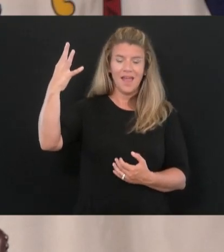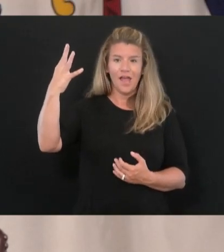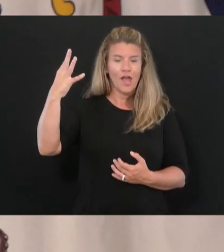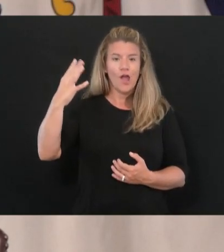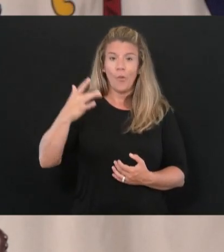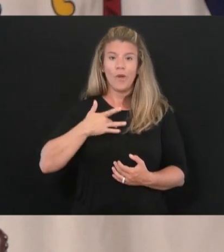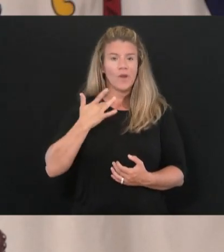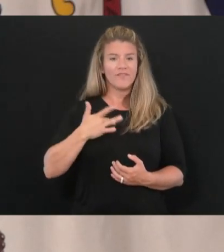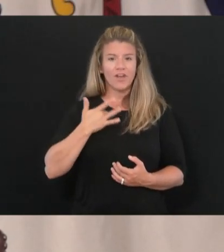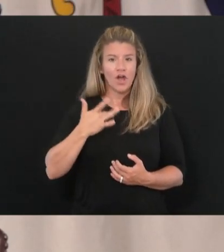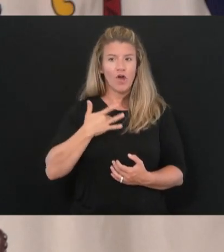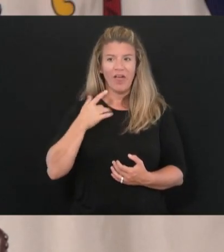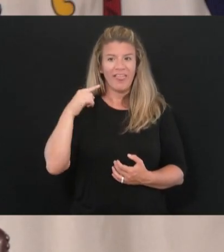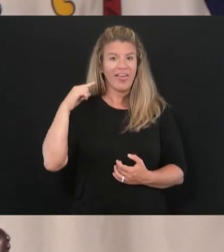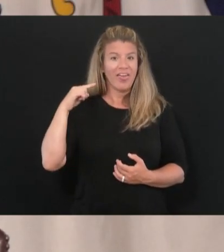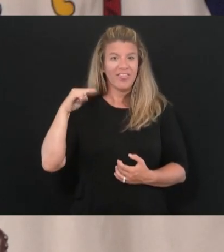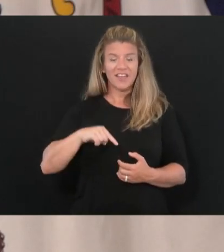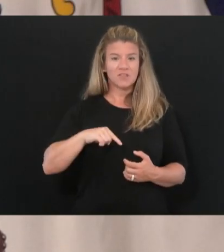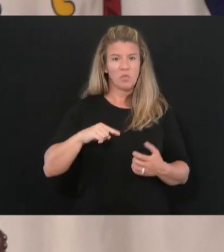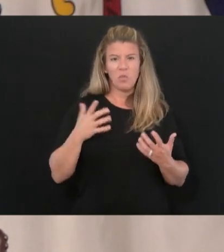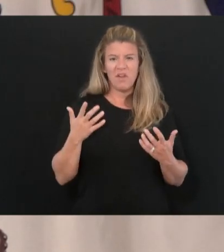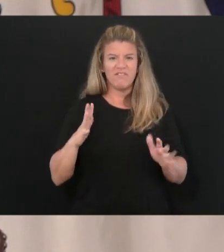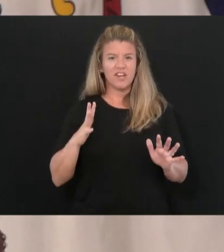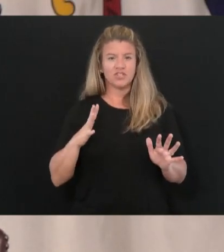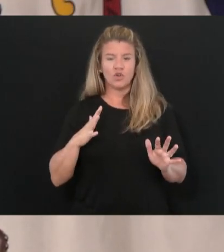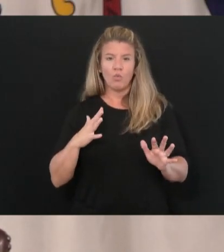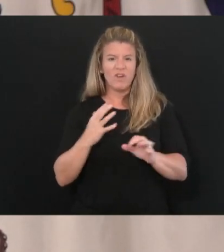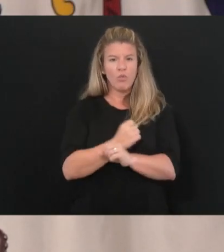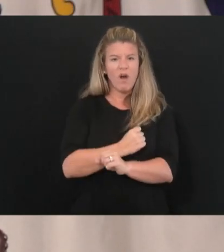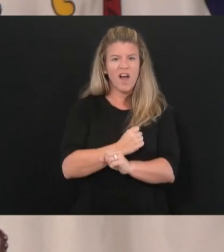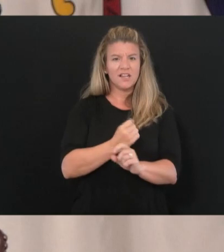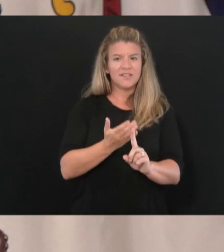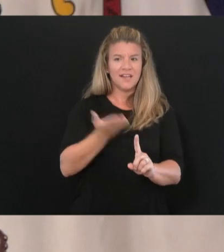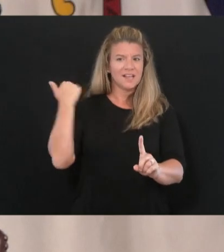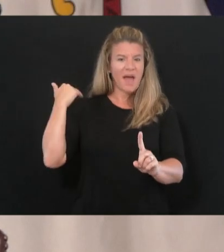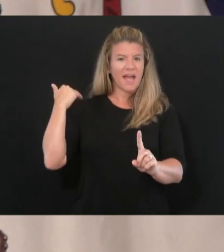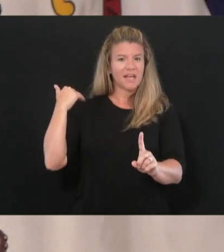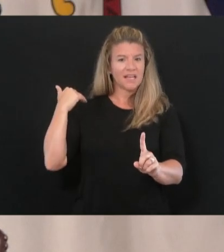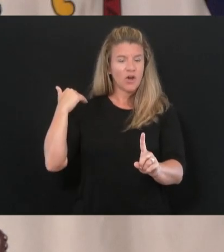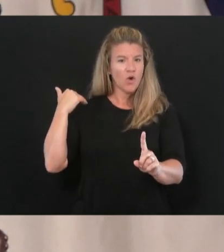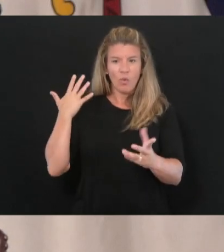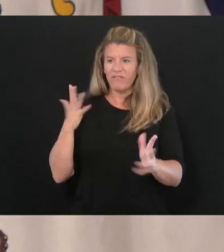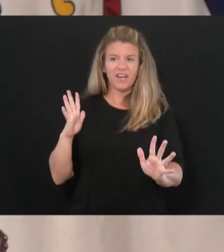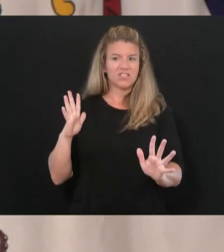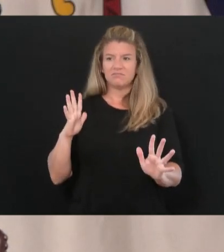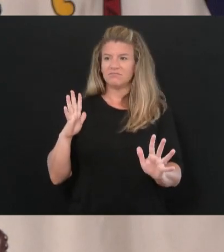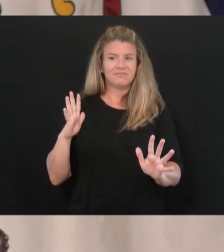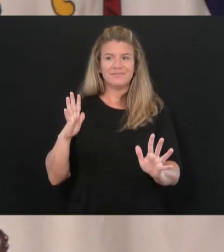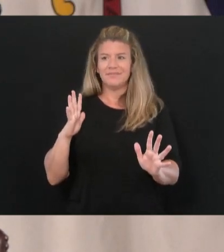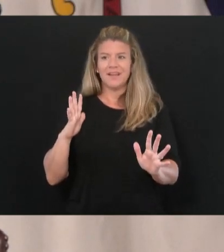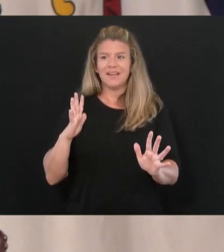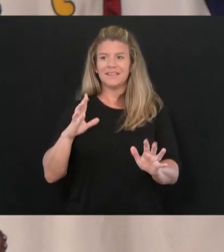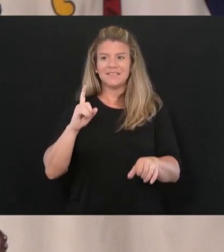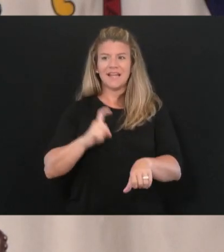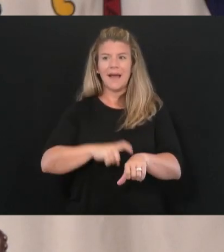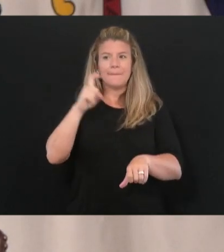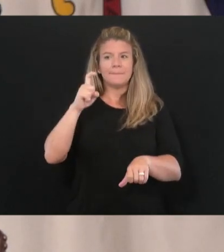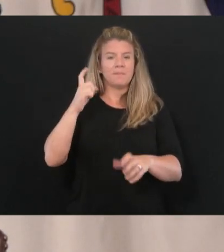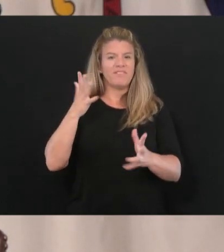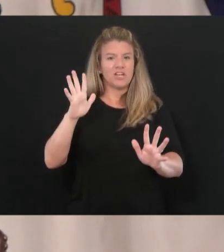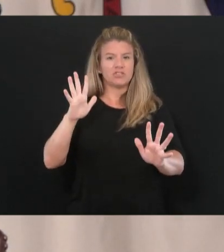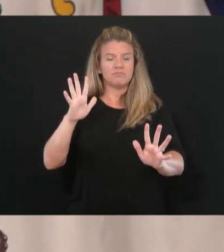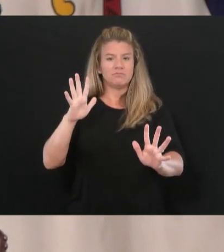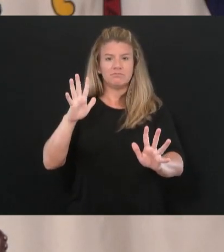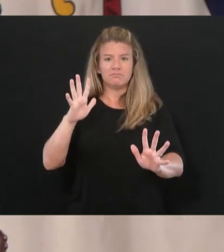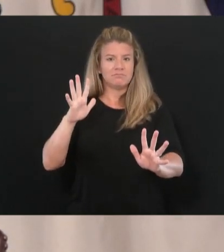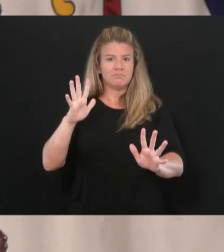think, we got this thing licked. This thing's behind us. We got it licked. We can really just turn it on and